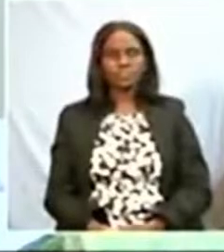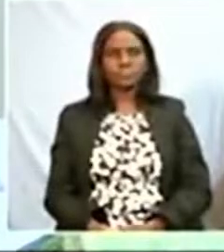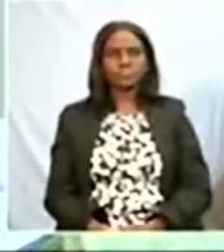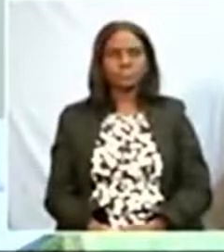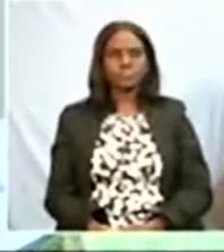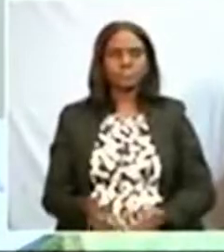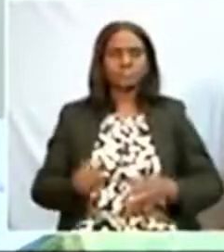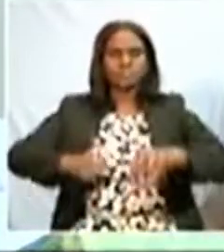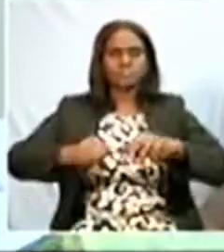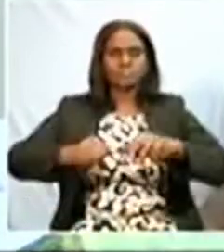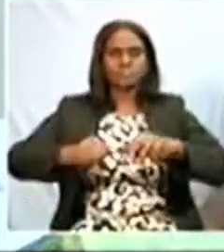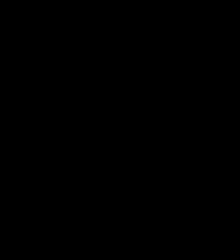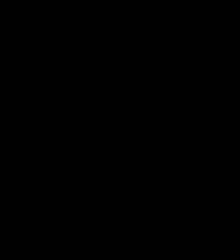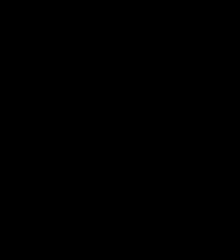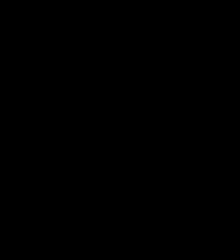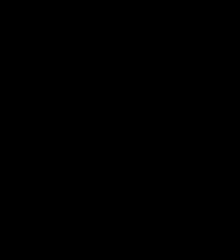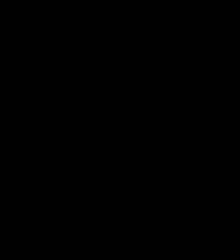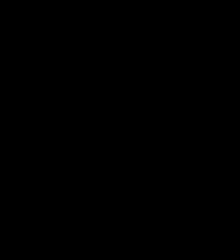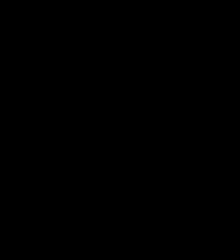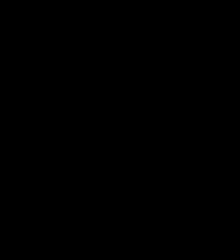Chair,